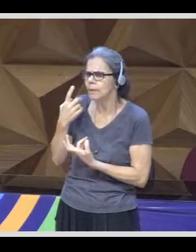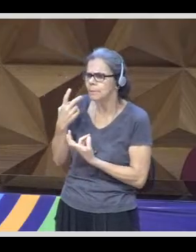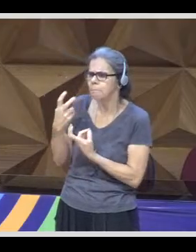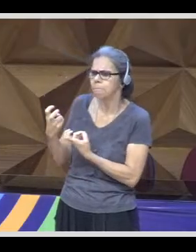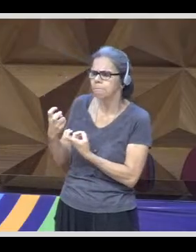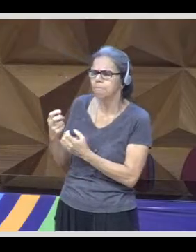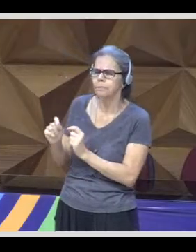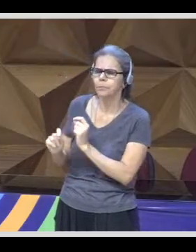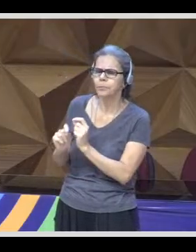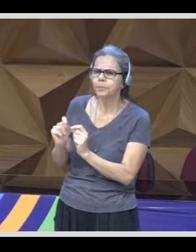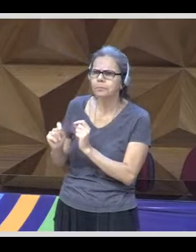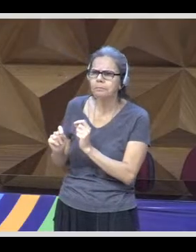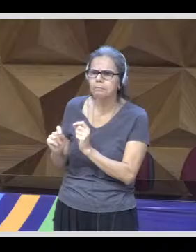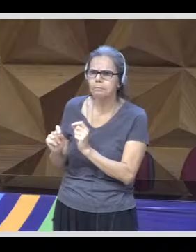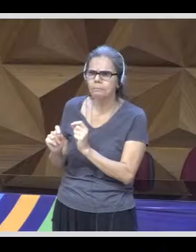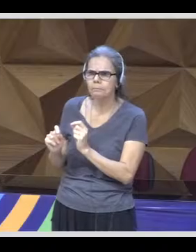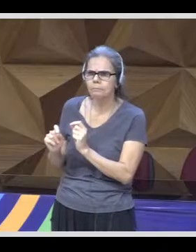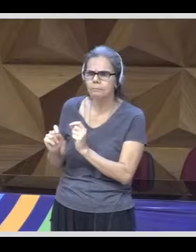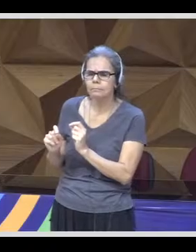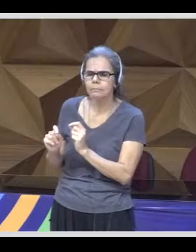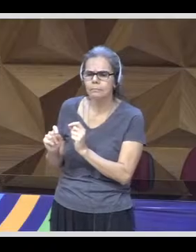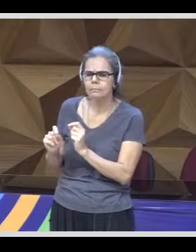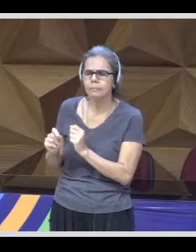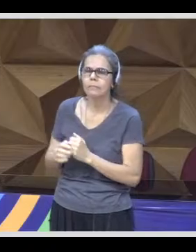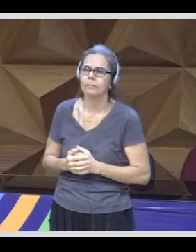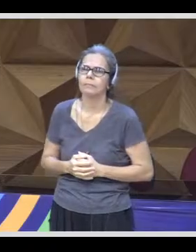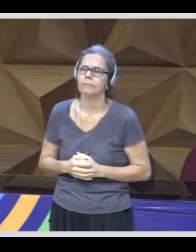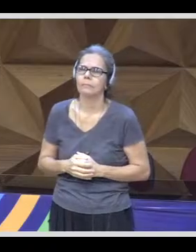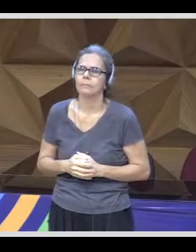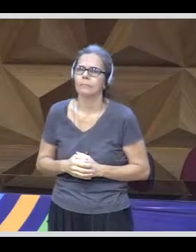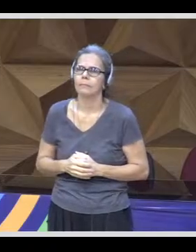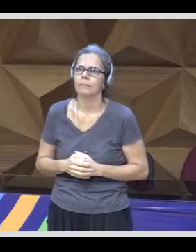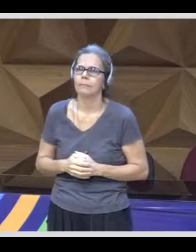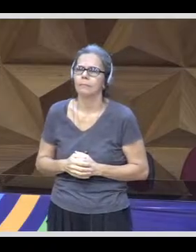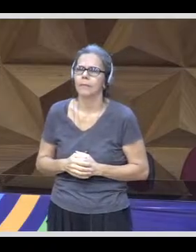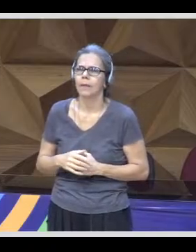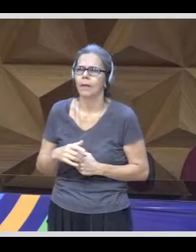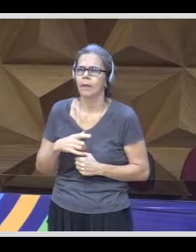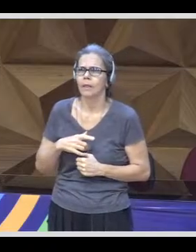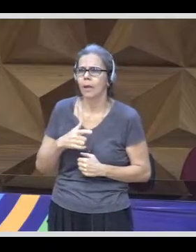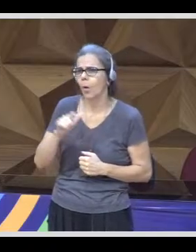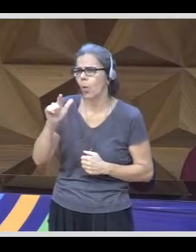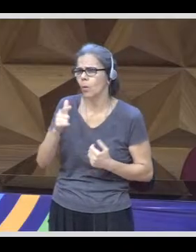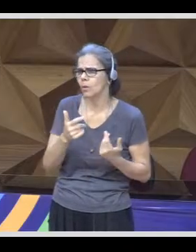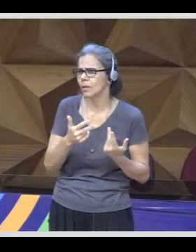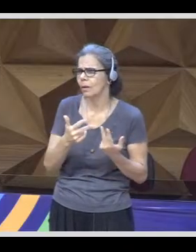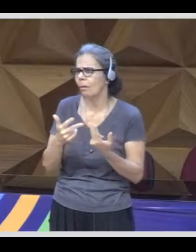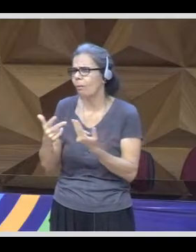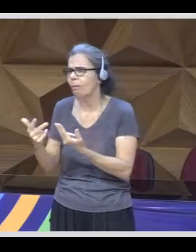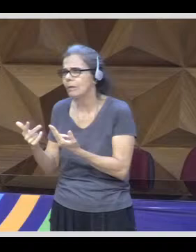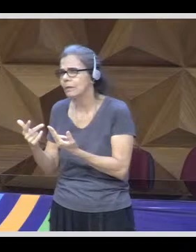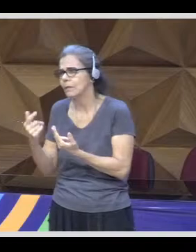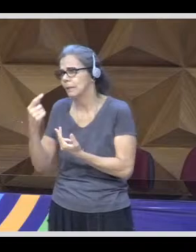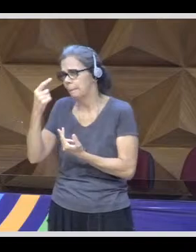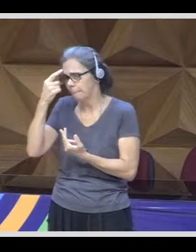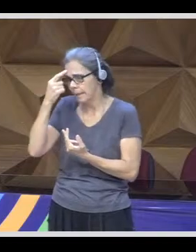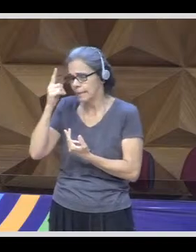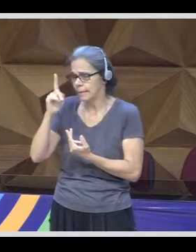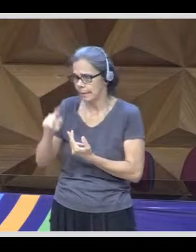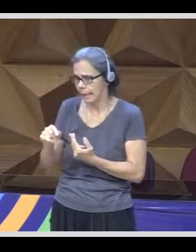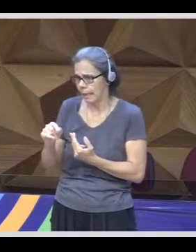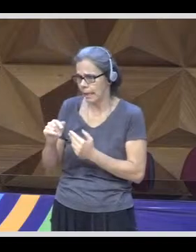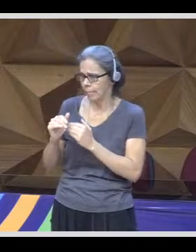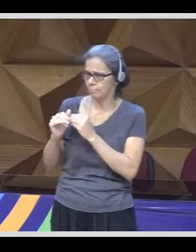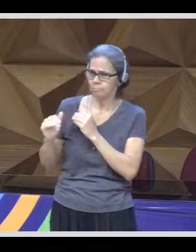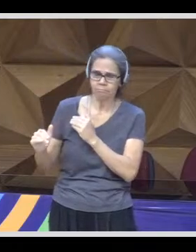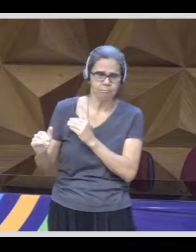sort of orthogonal, but actually this tells us that it's not completely orthogonal, research line, which is to look not at individual